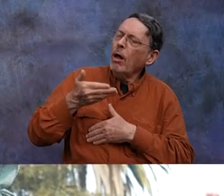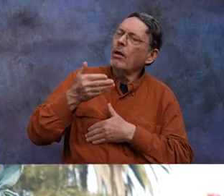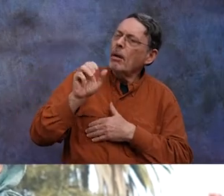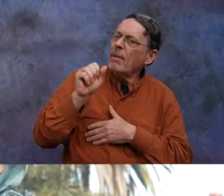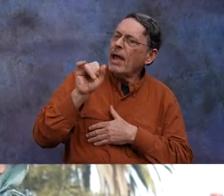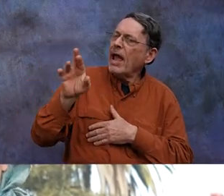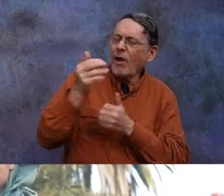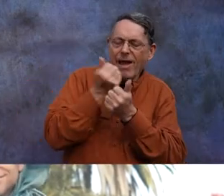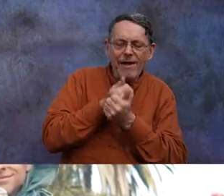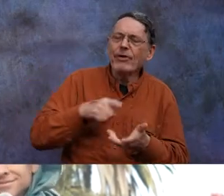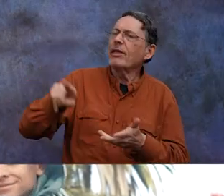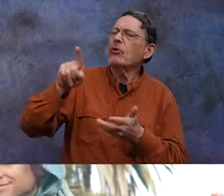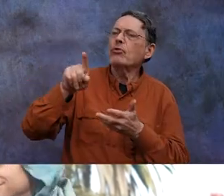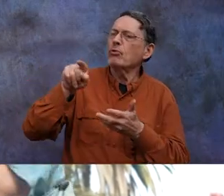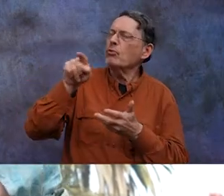you represent.